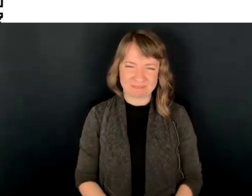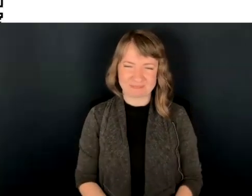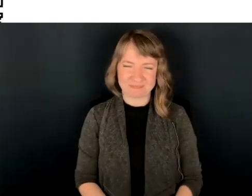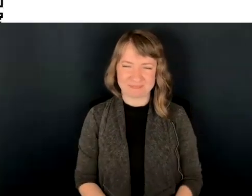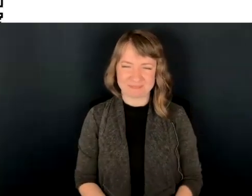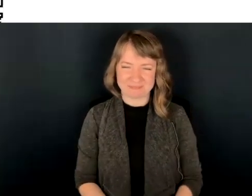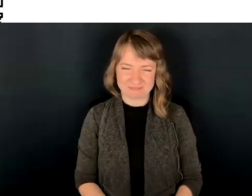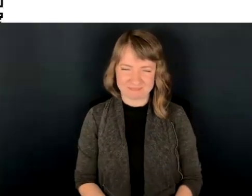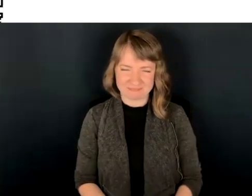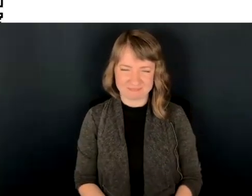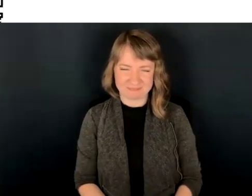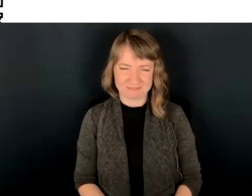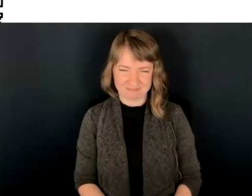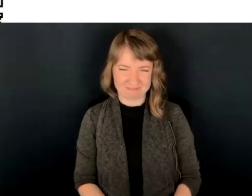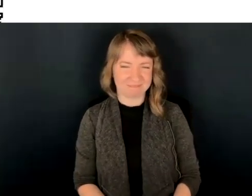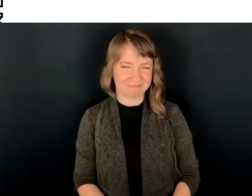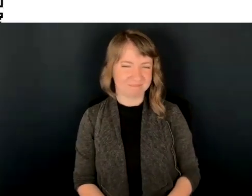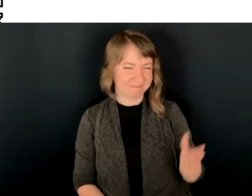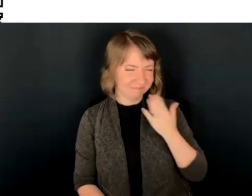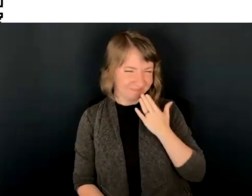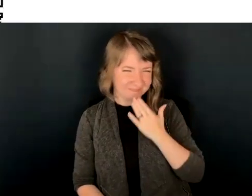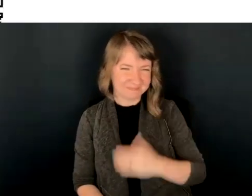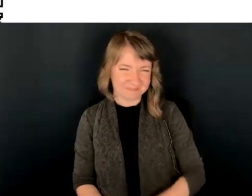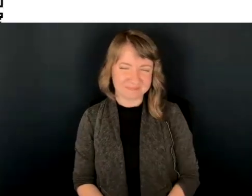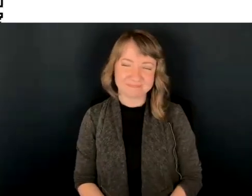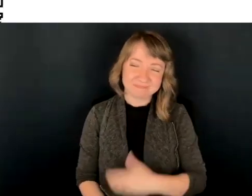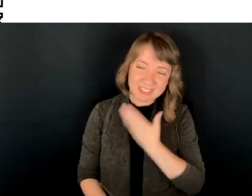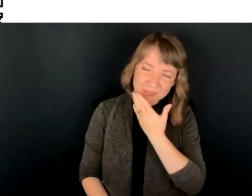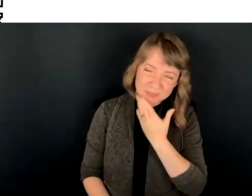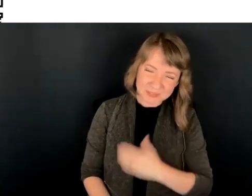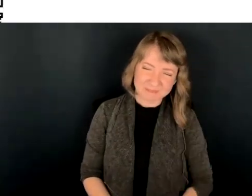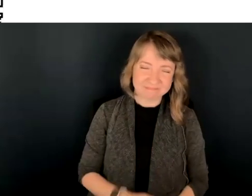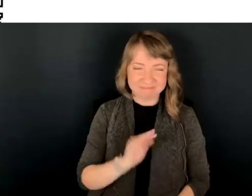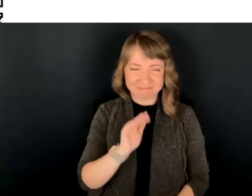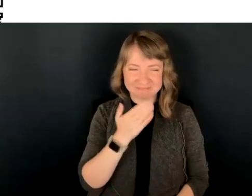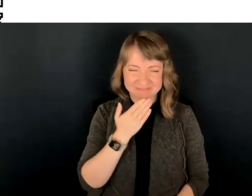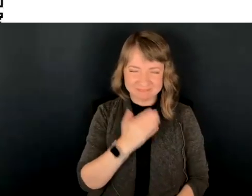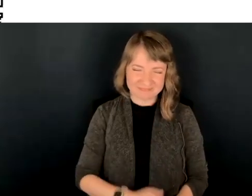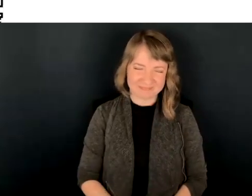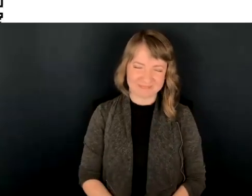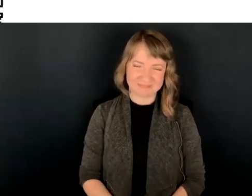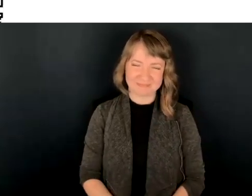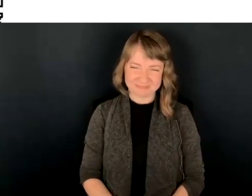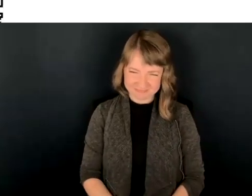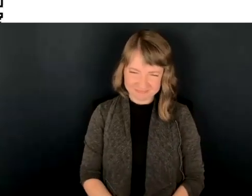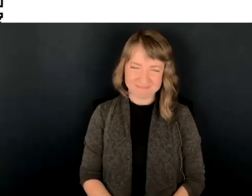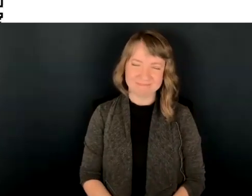Thanks, everyone. Thank you. Sarah, thanks. Thank you.